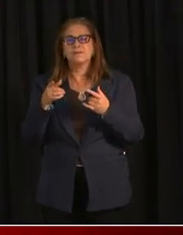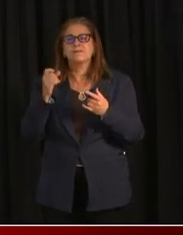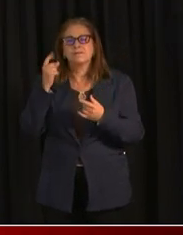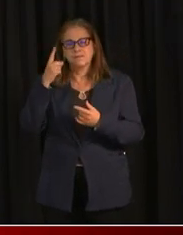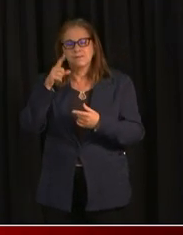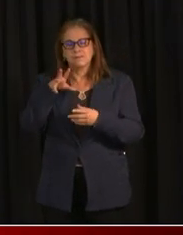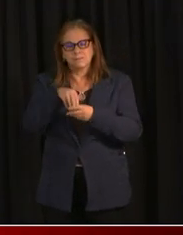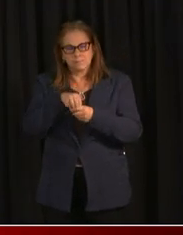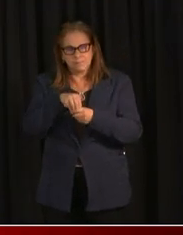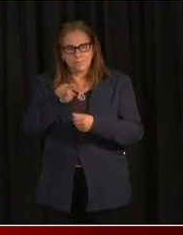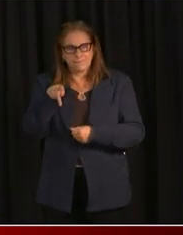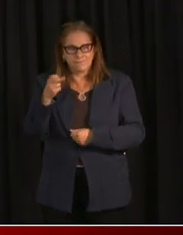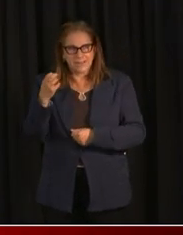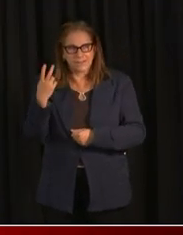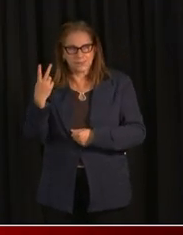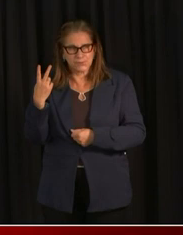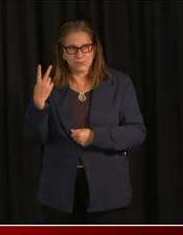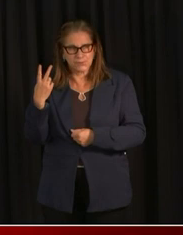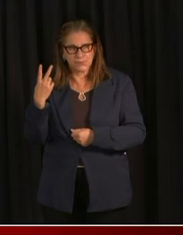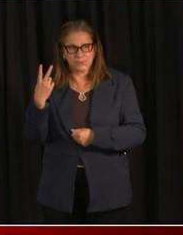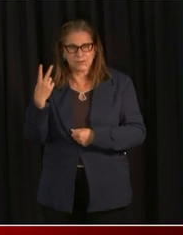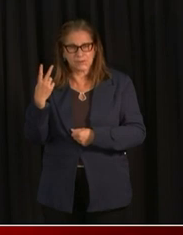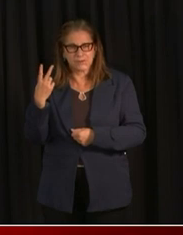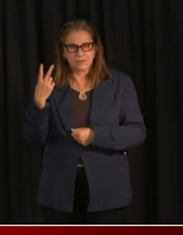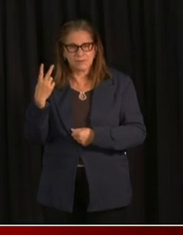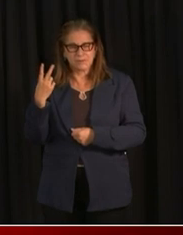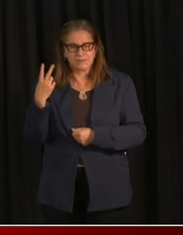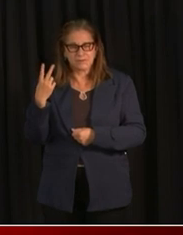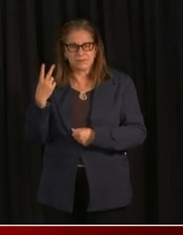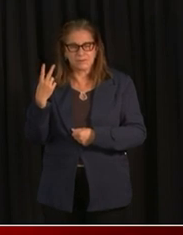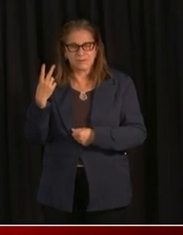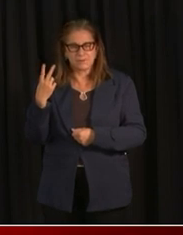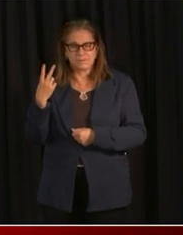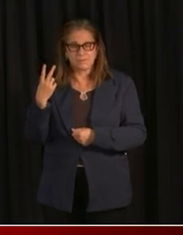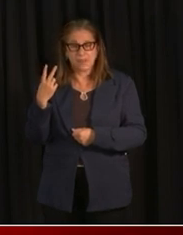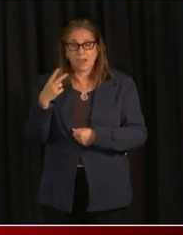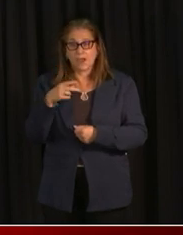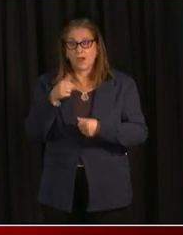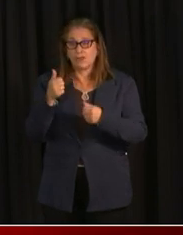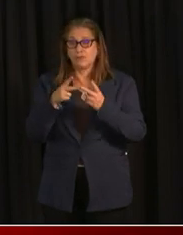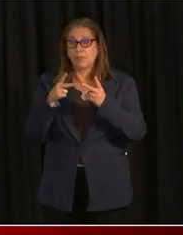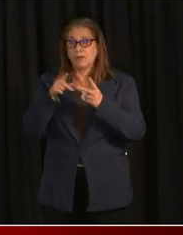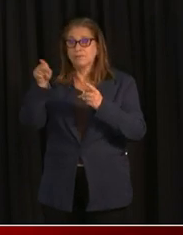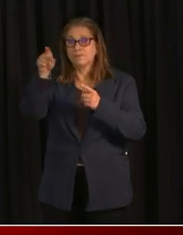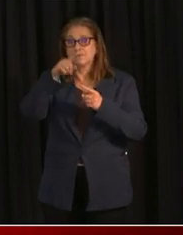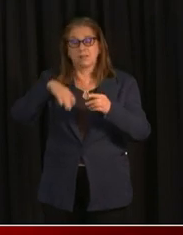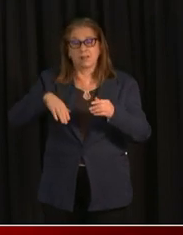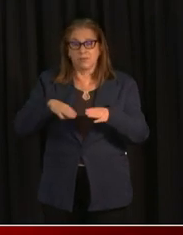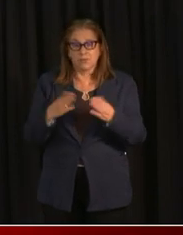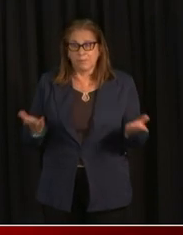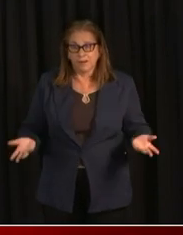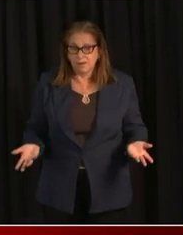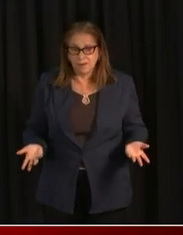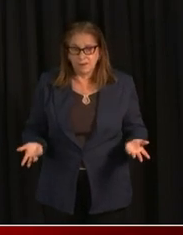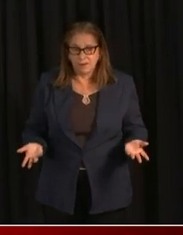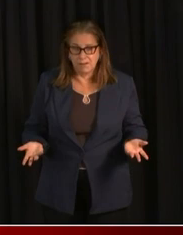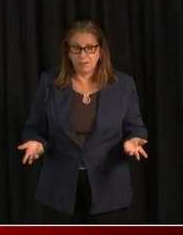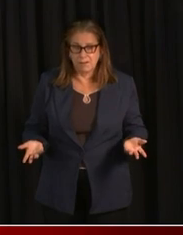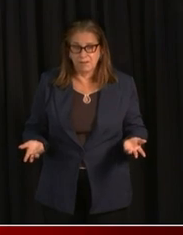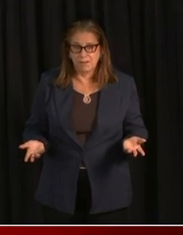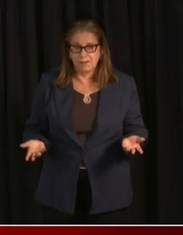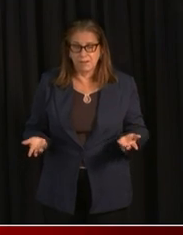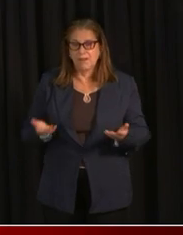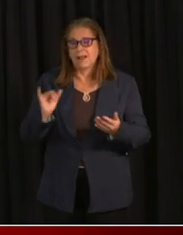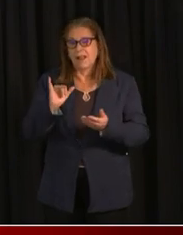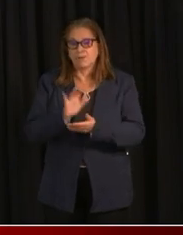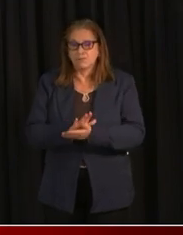that we also haven't started that our phase 2 plan says we can, including in-person schools